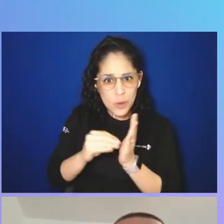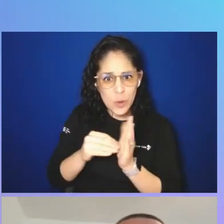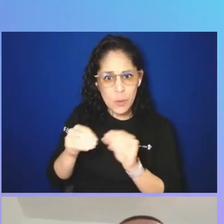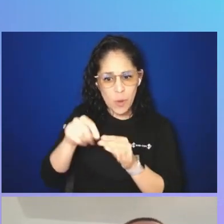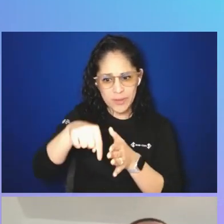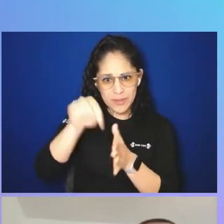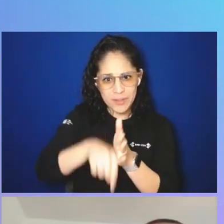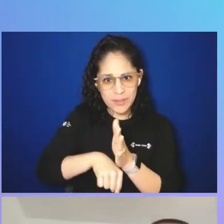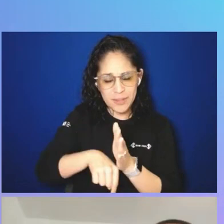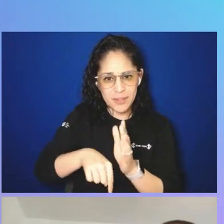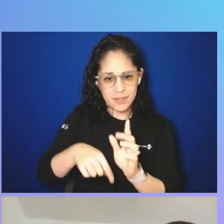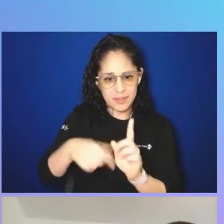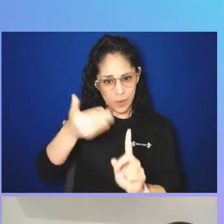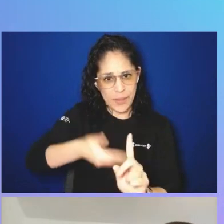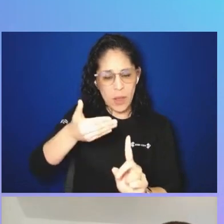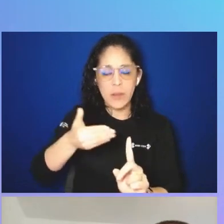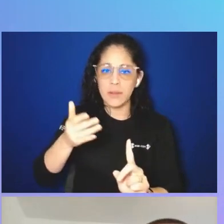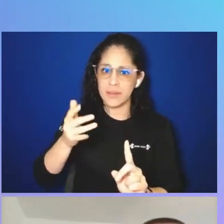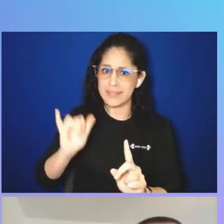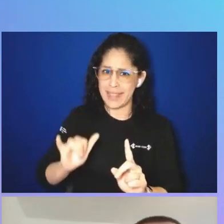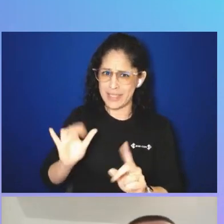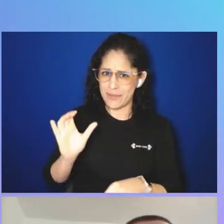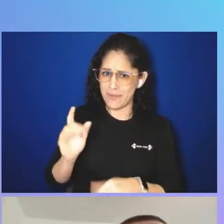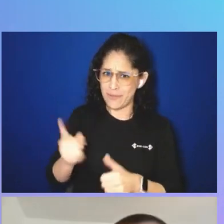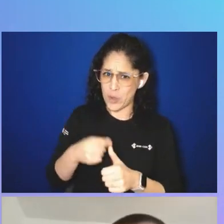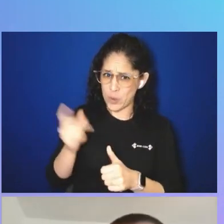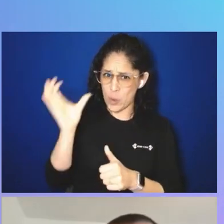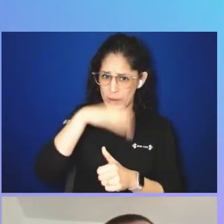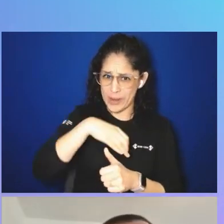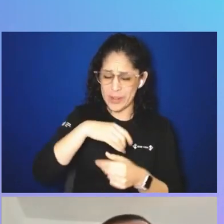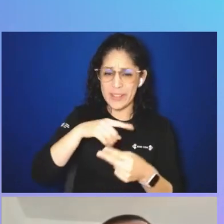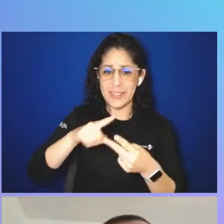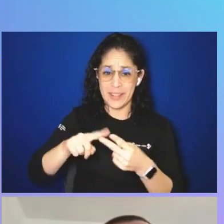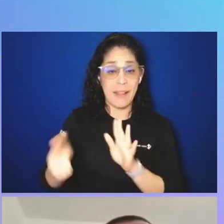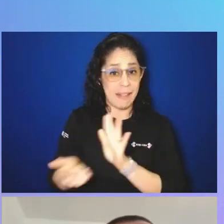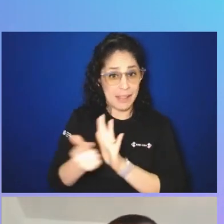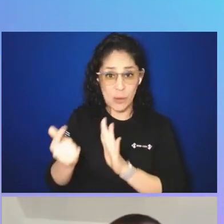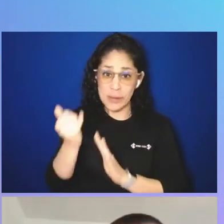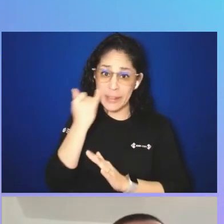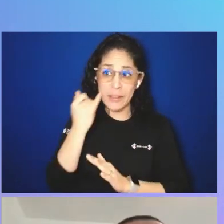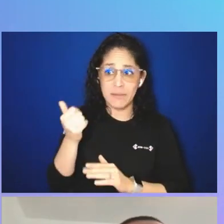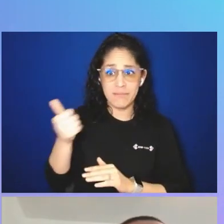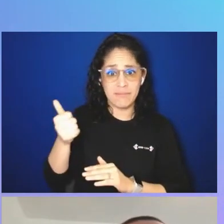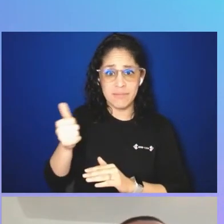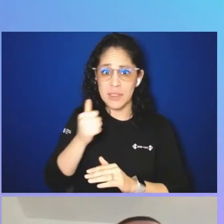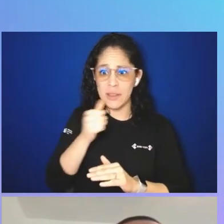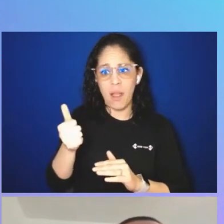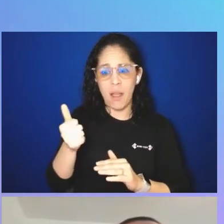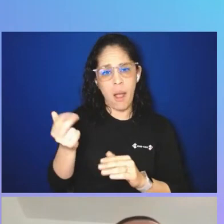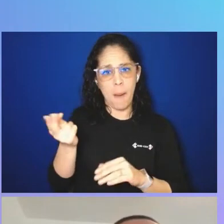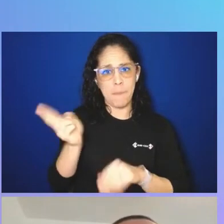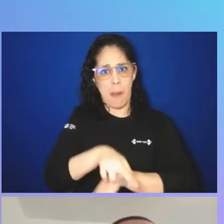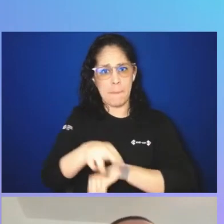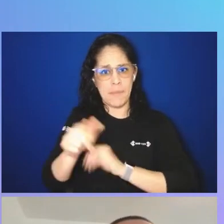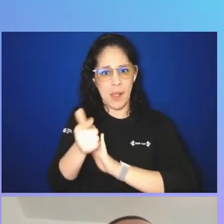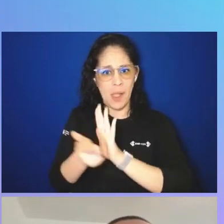illegal if you're not above the law like Facebook or Google seem to be. Thank you.